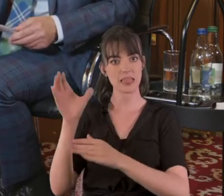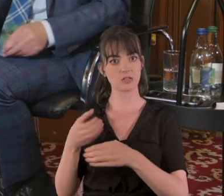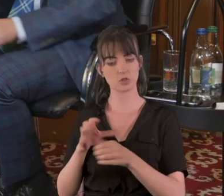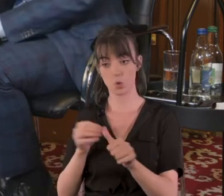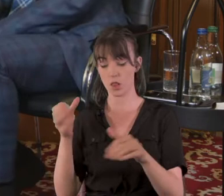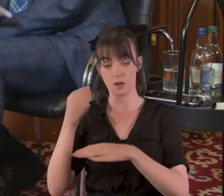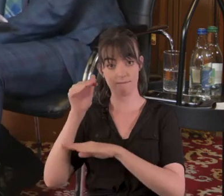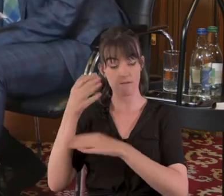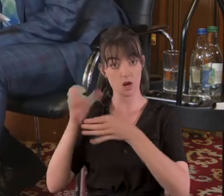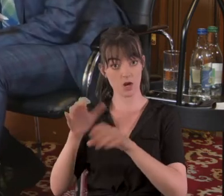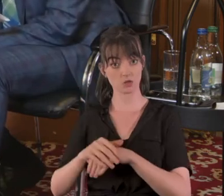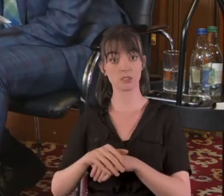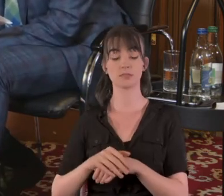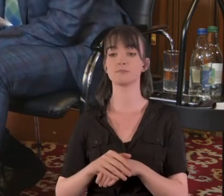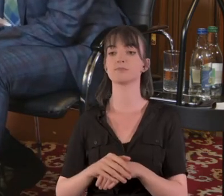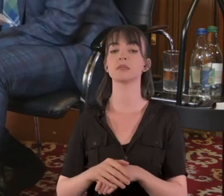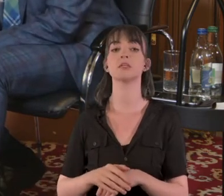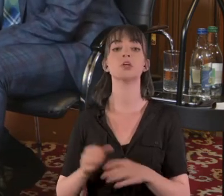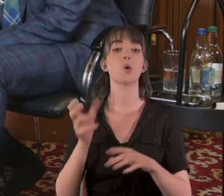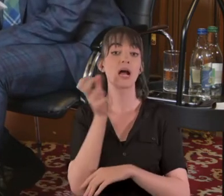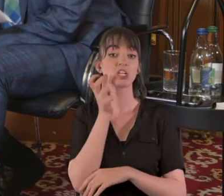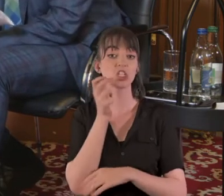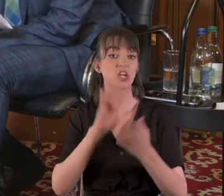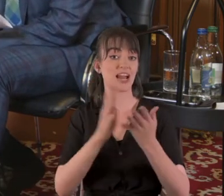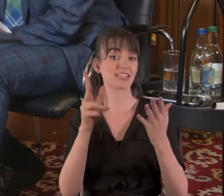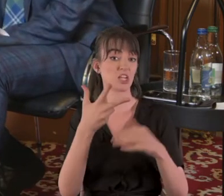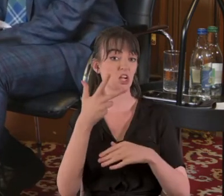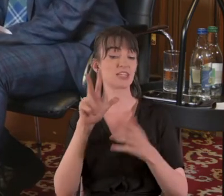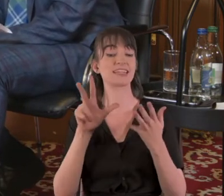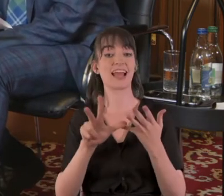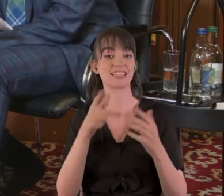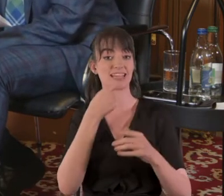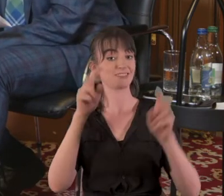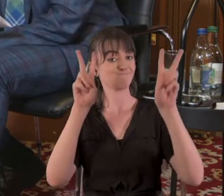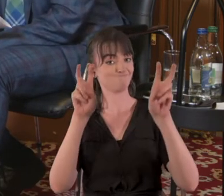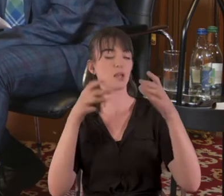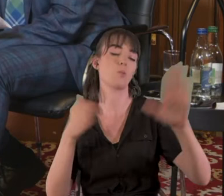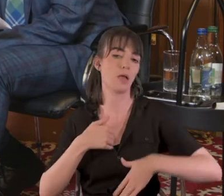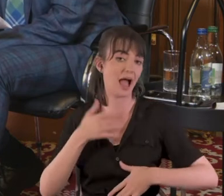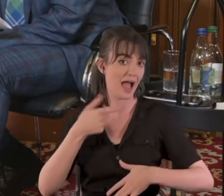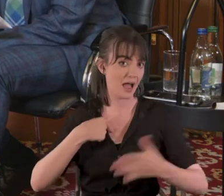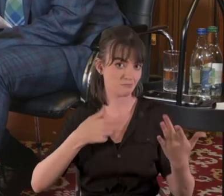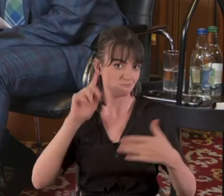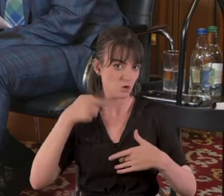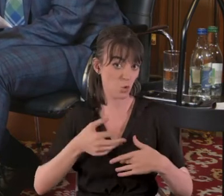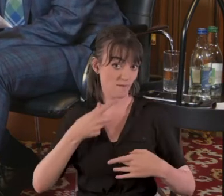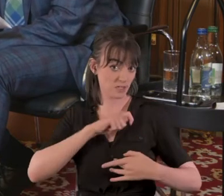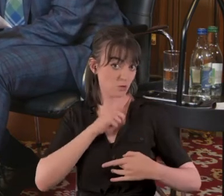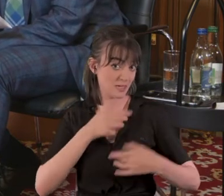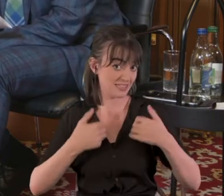world. Now, Churchill in 1938 says the following, and I don't know whether he's being truthful about this, but it's interesting.